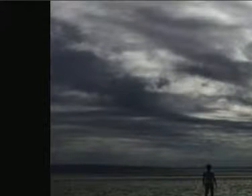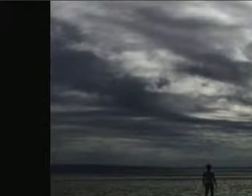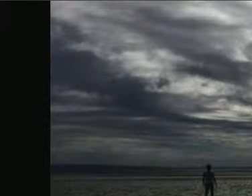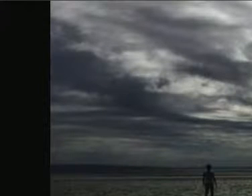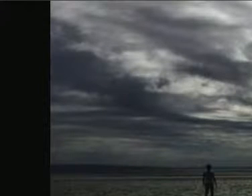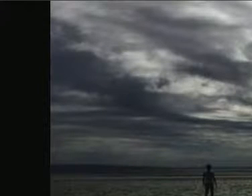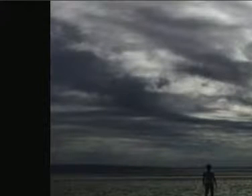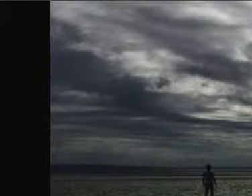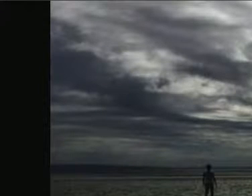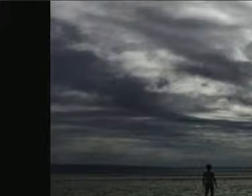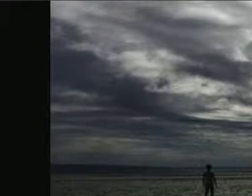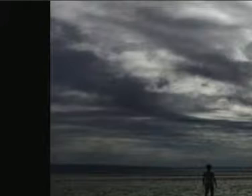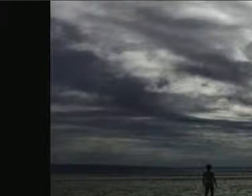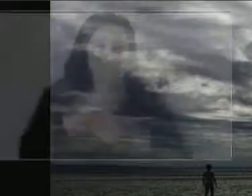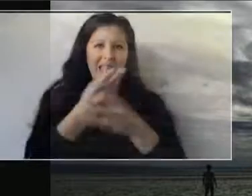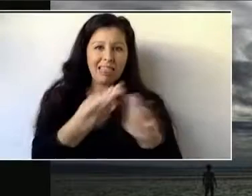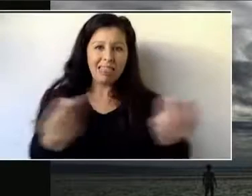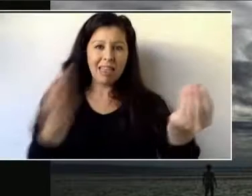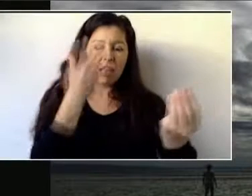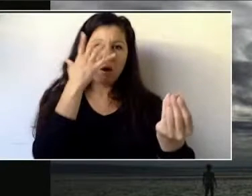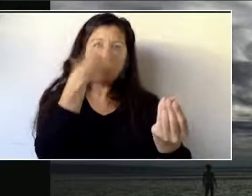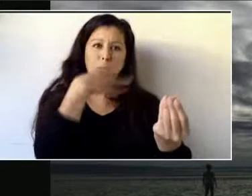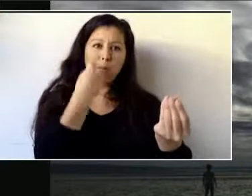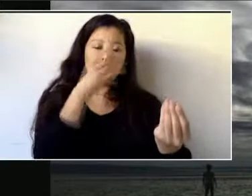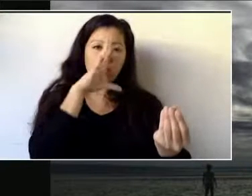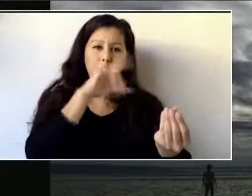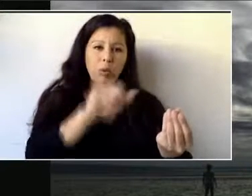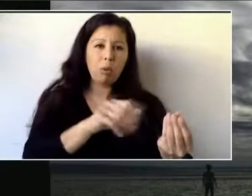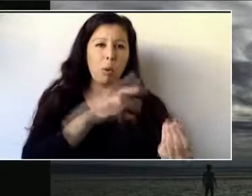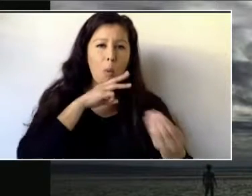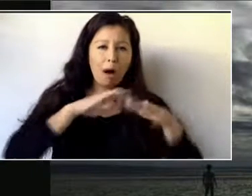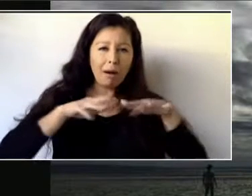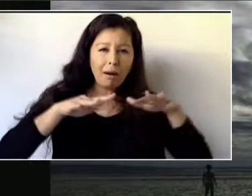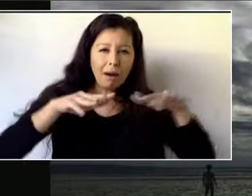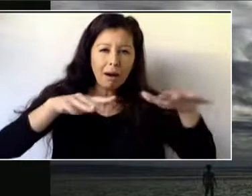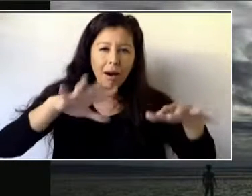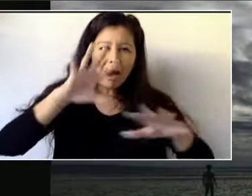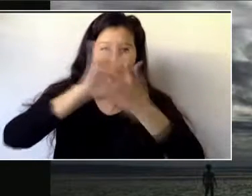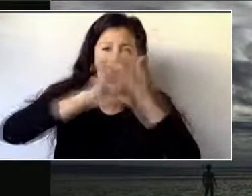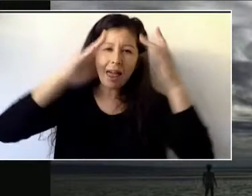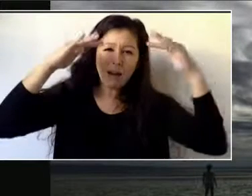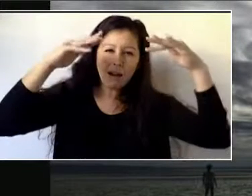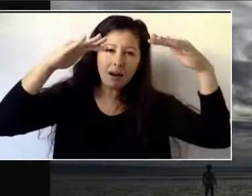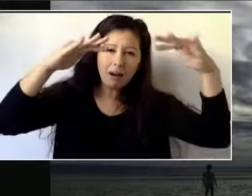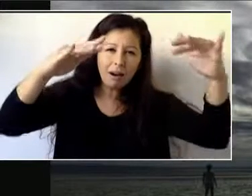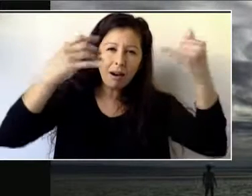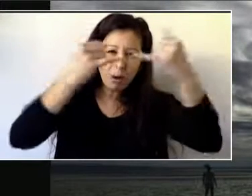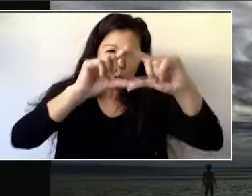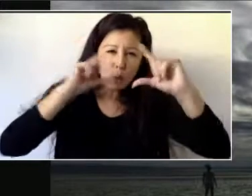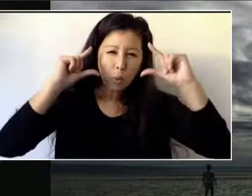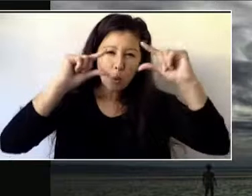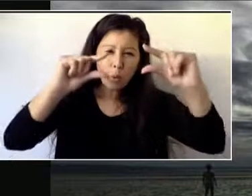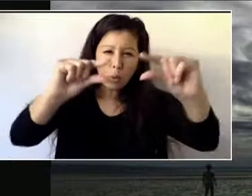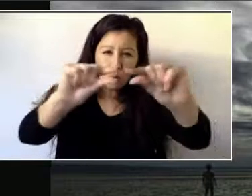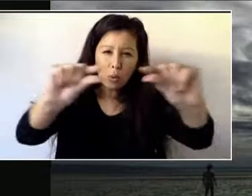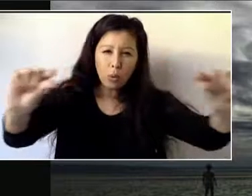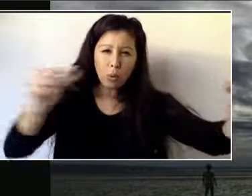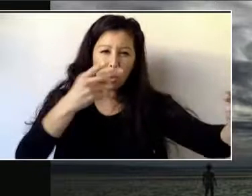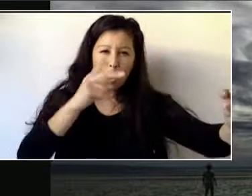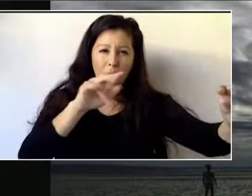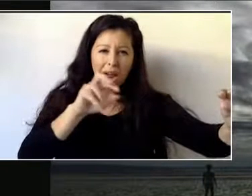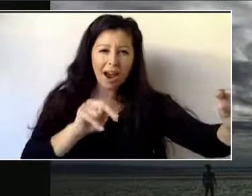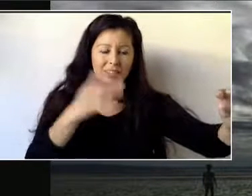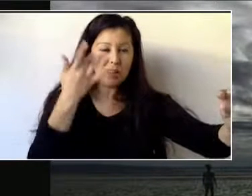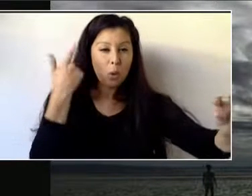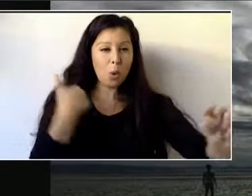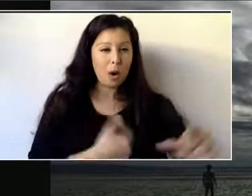the atmosphere and the environment which the location of the dance film is situated. The